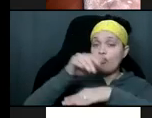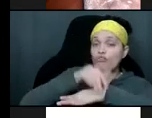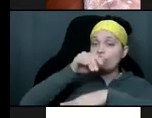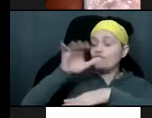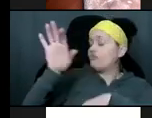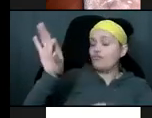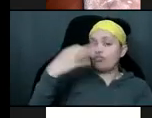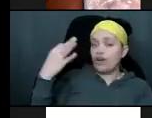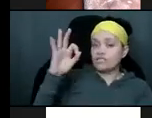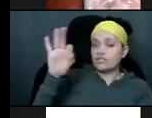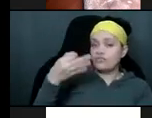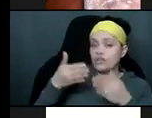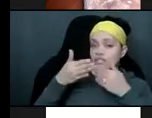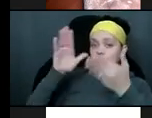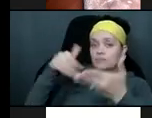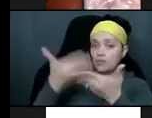ships arrived.